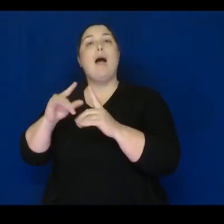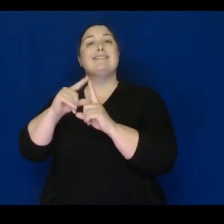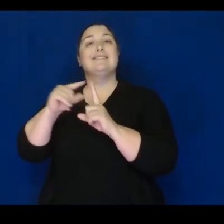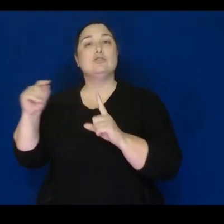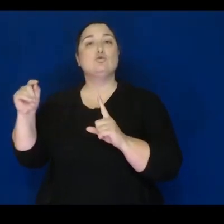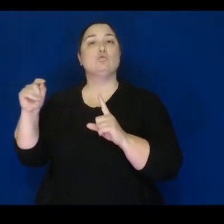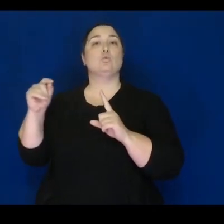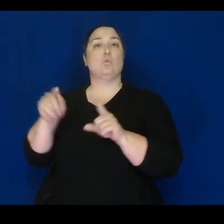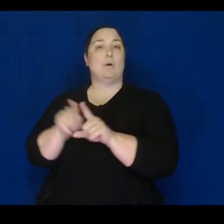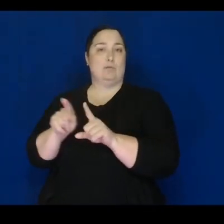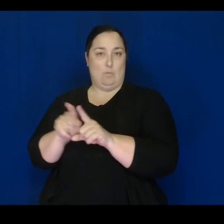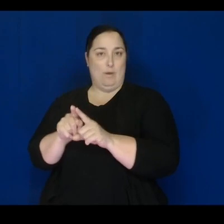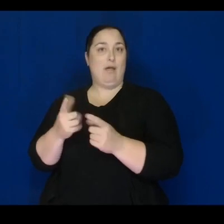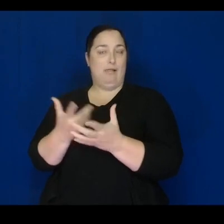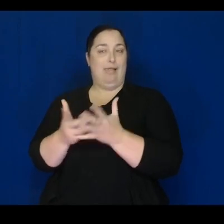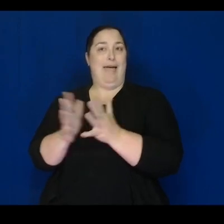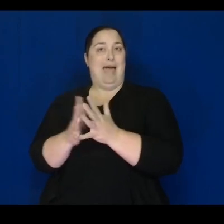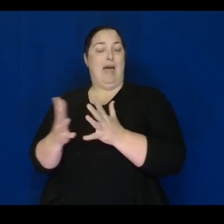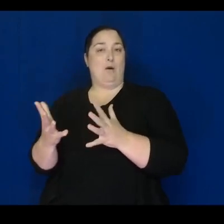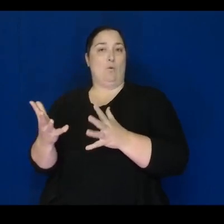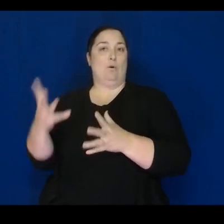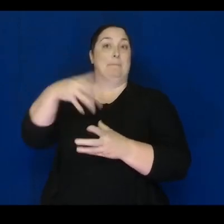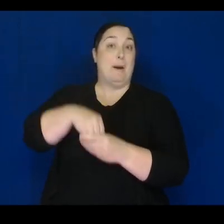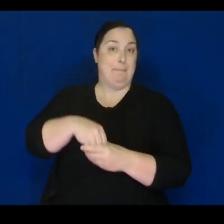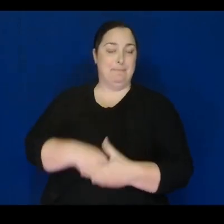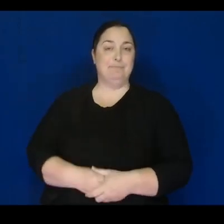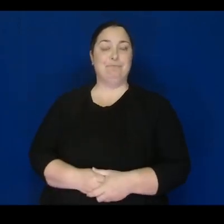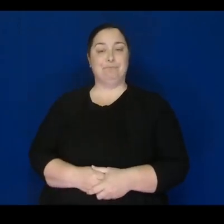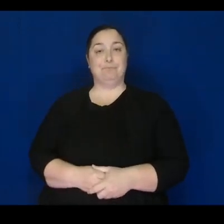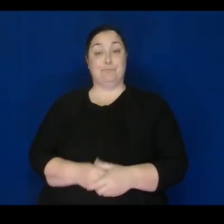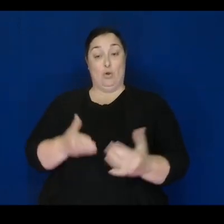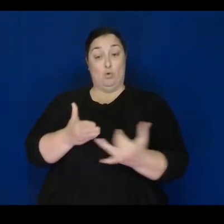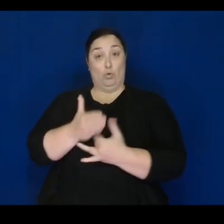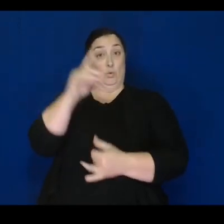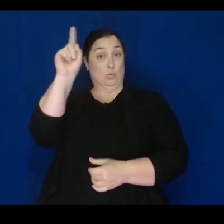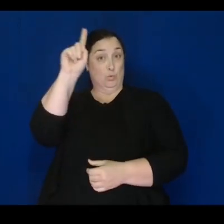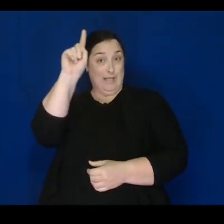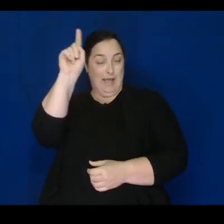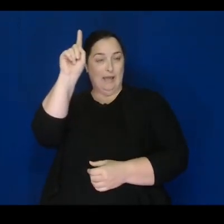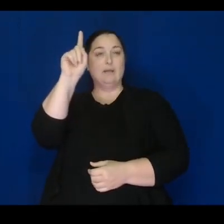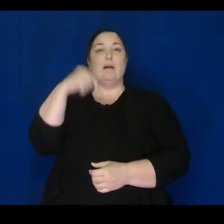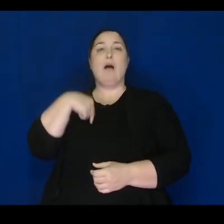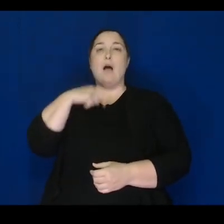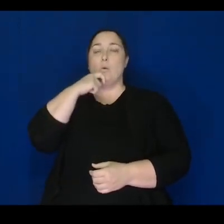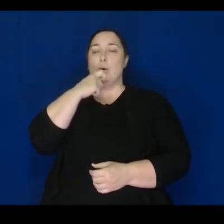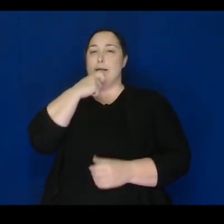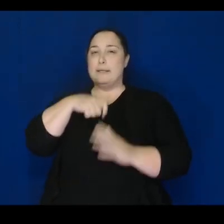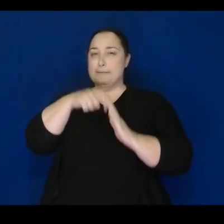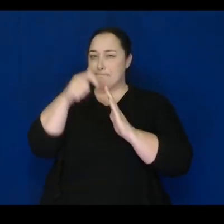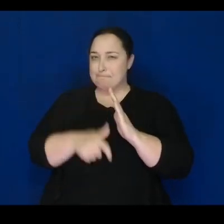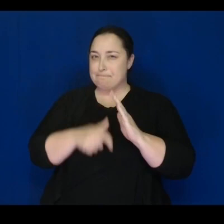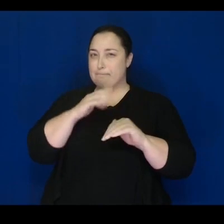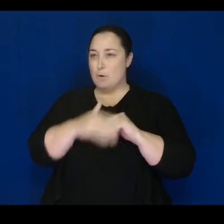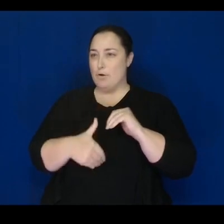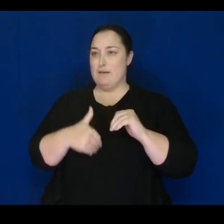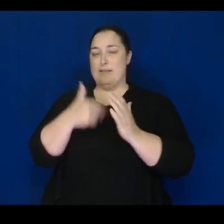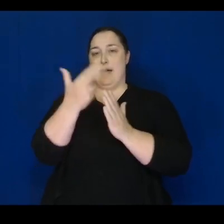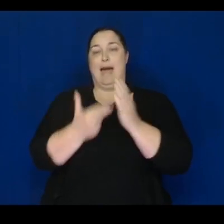as well. But throughout the talk today, I'd like to go a little bit in depth into the Artways